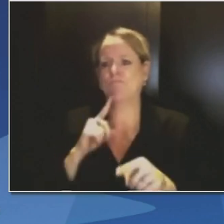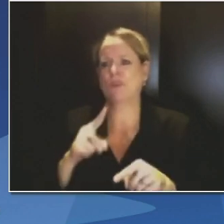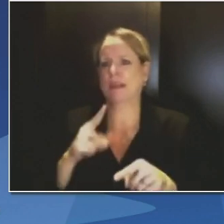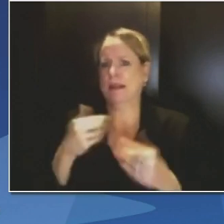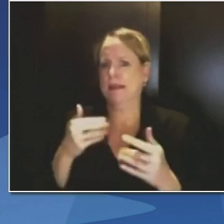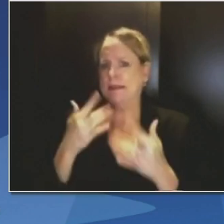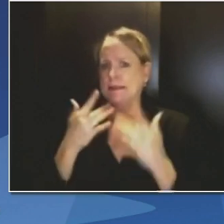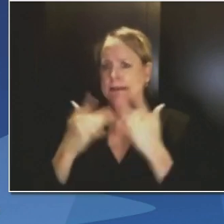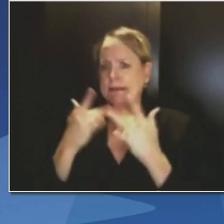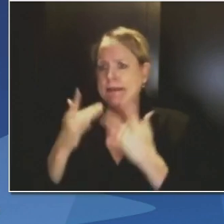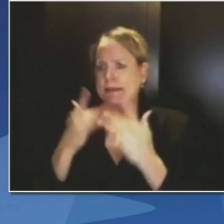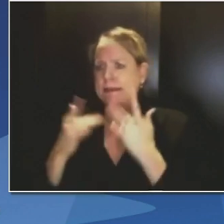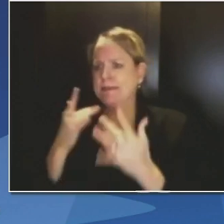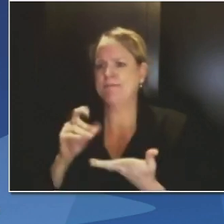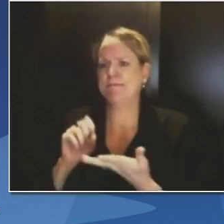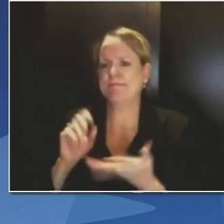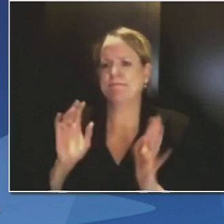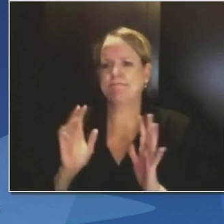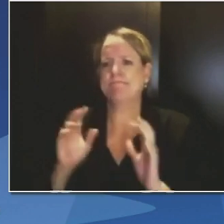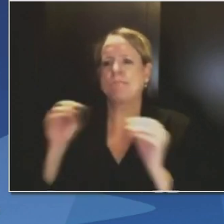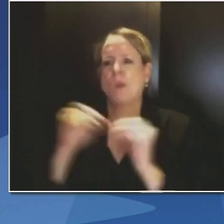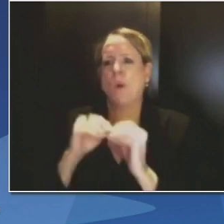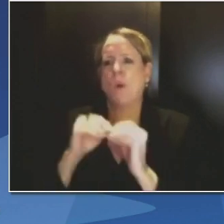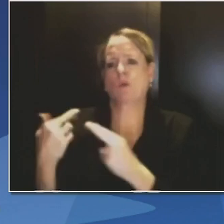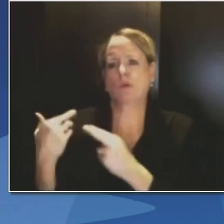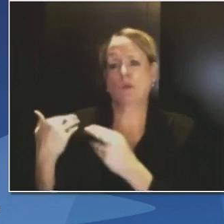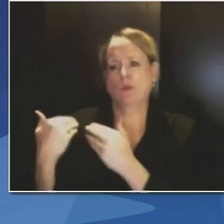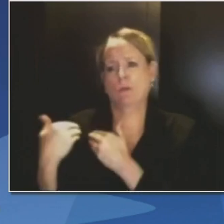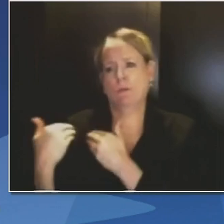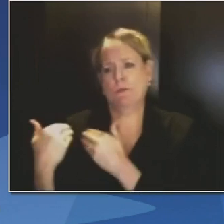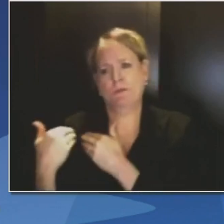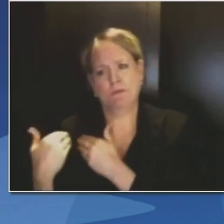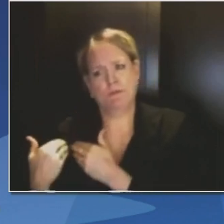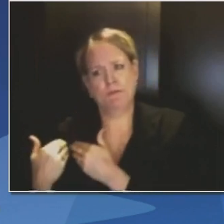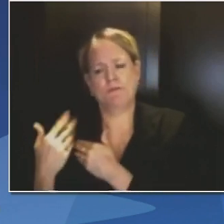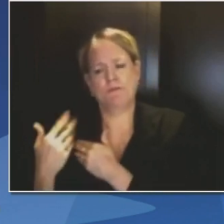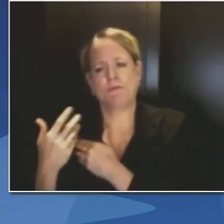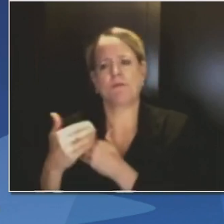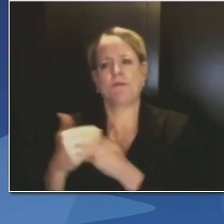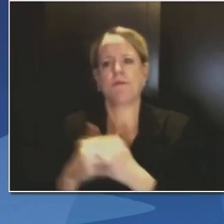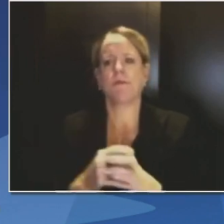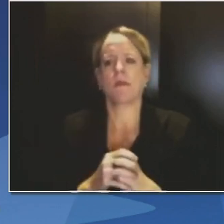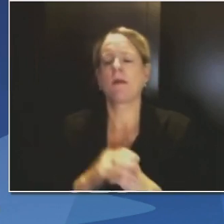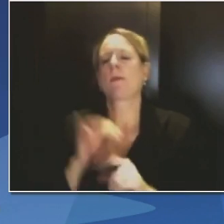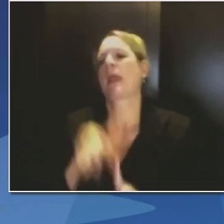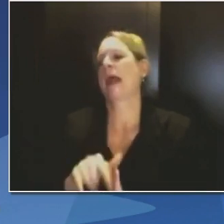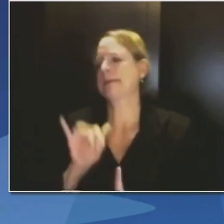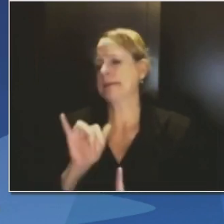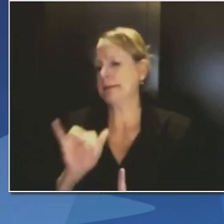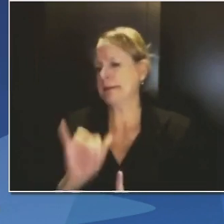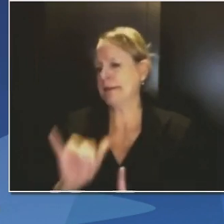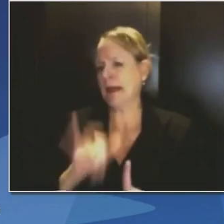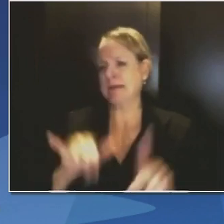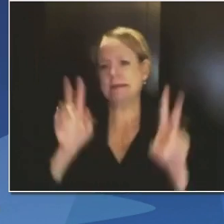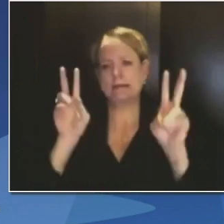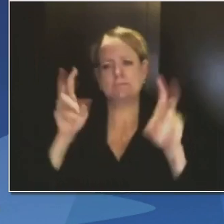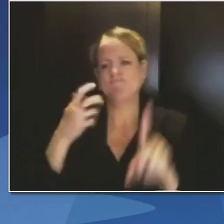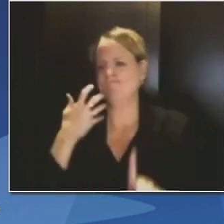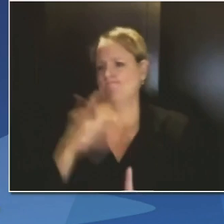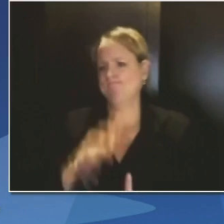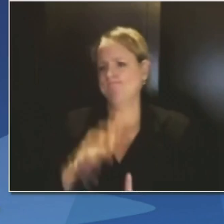state. We hope that we won't see our own state lab capacity decline as a result of